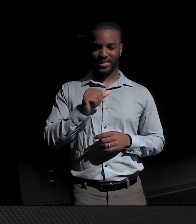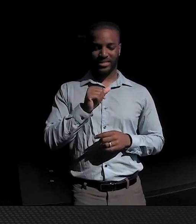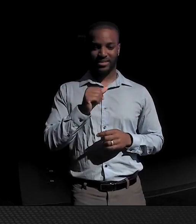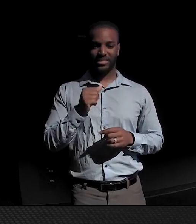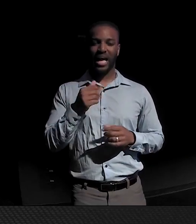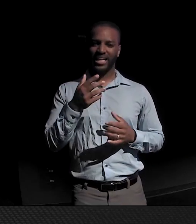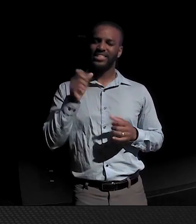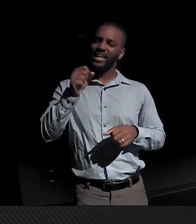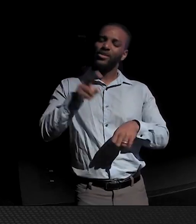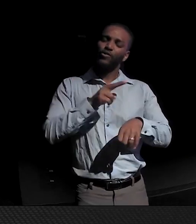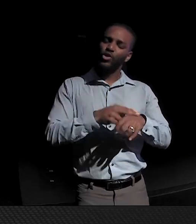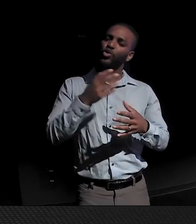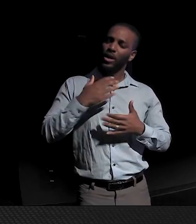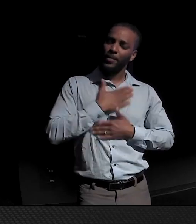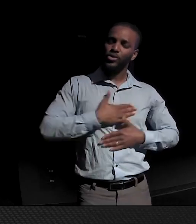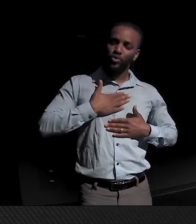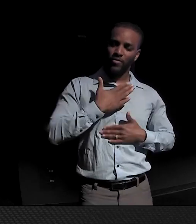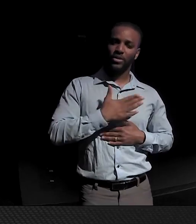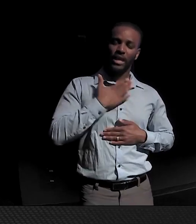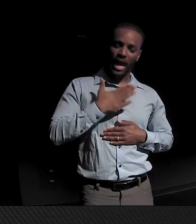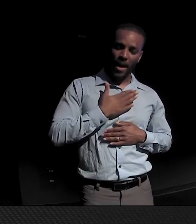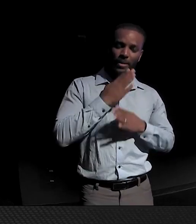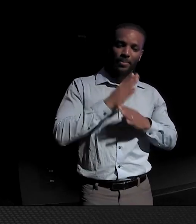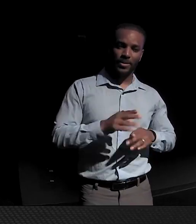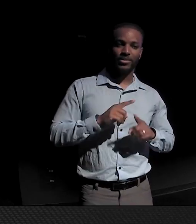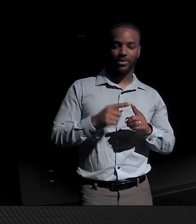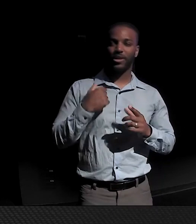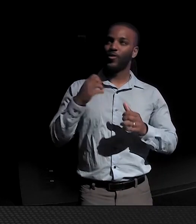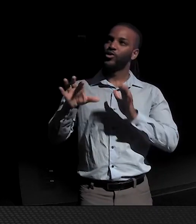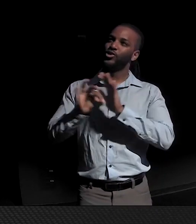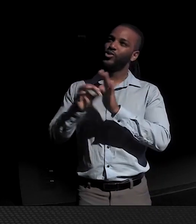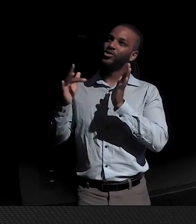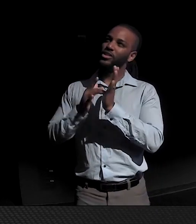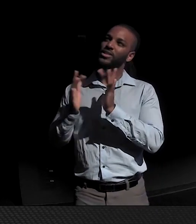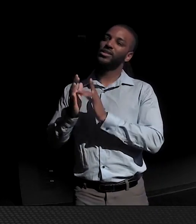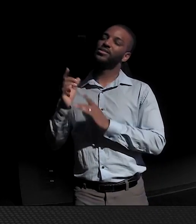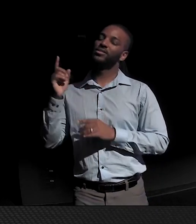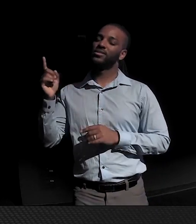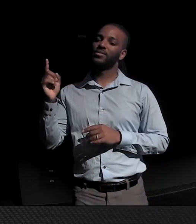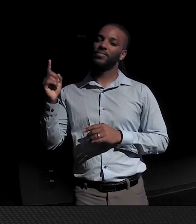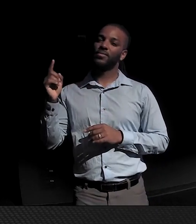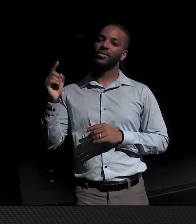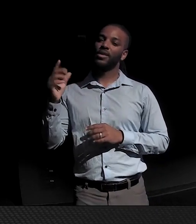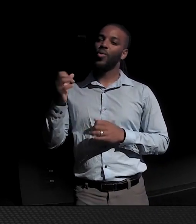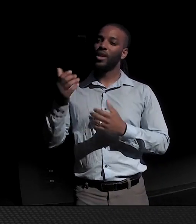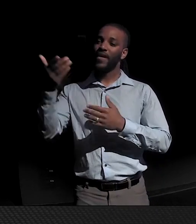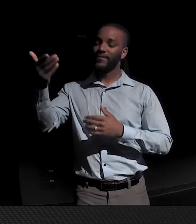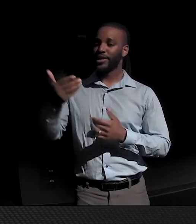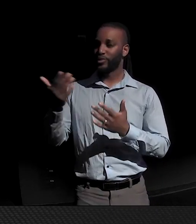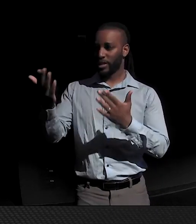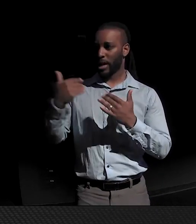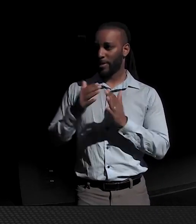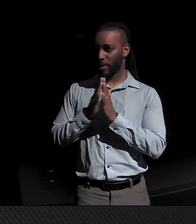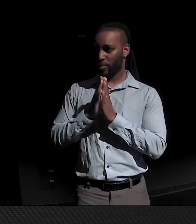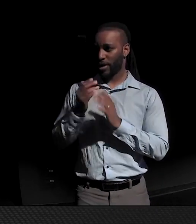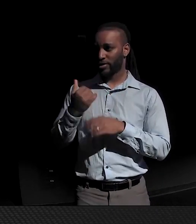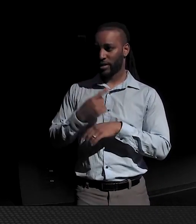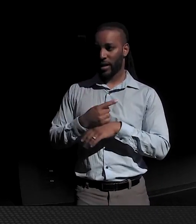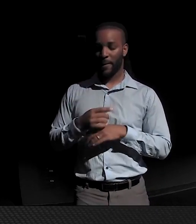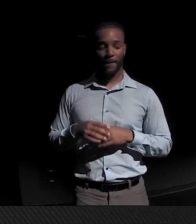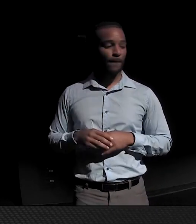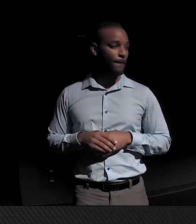don't want to be joyful. I just want to choose Jesus. I want to invite you to come get prayer today.